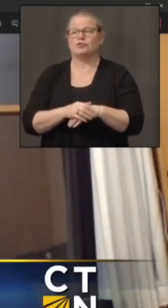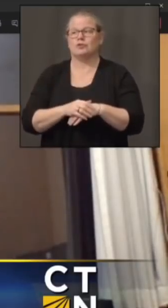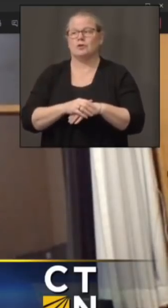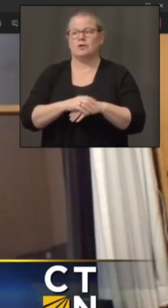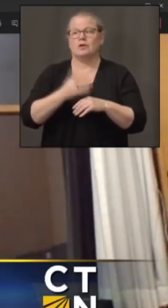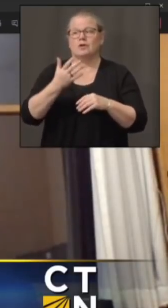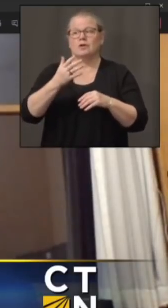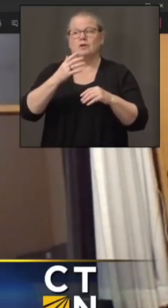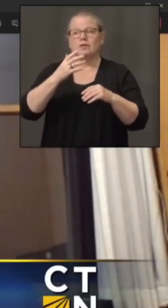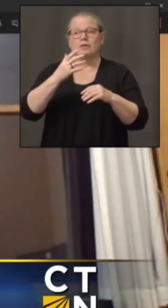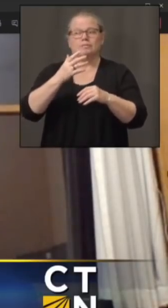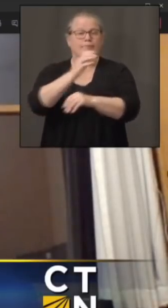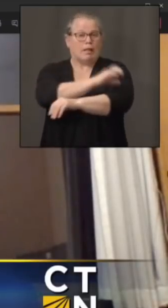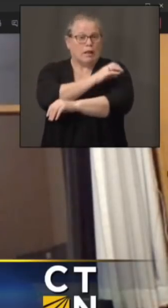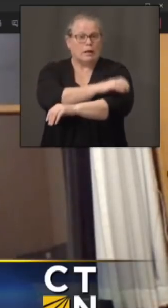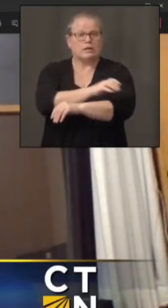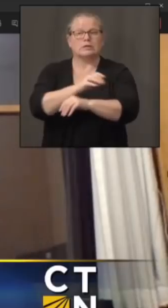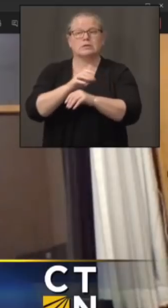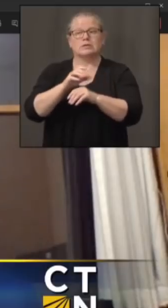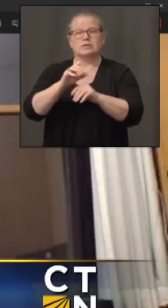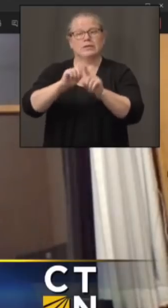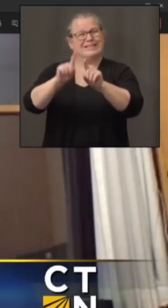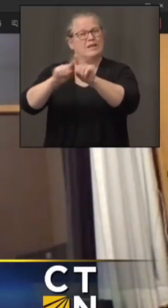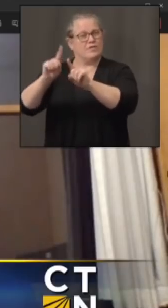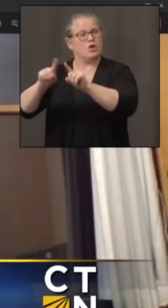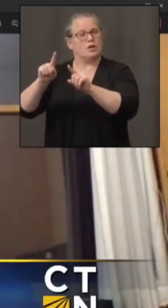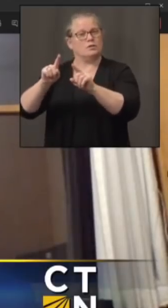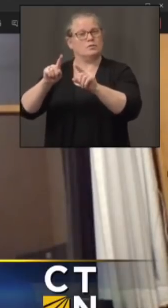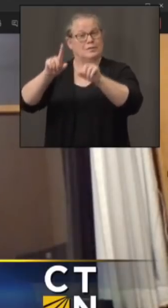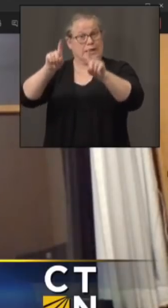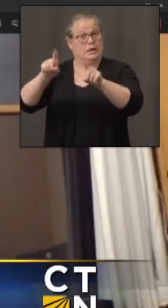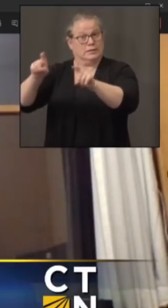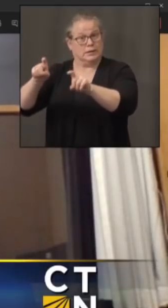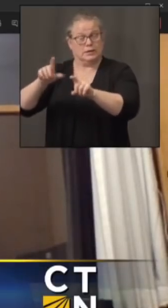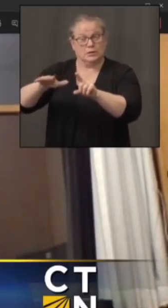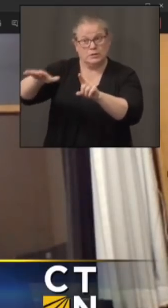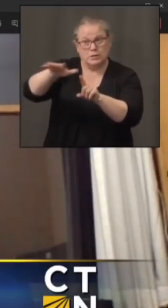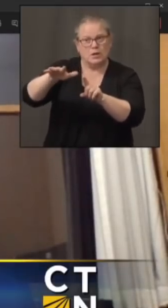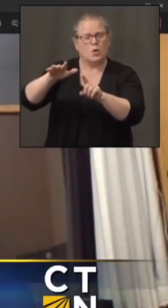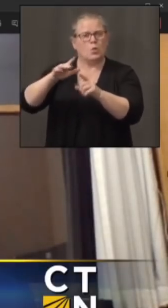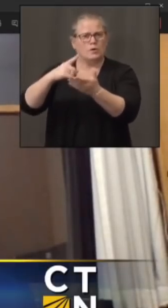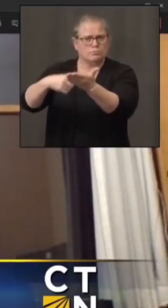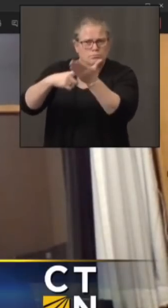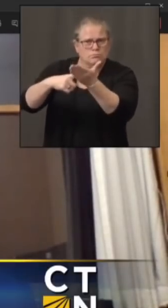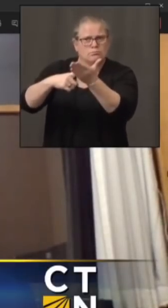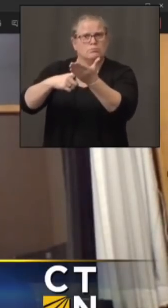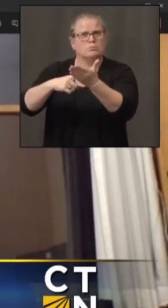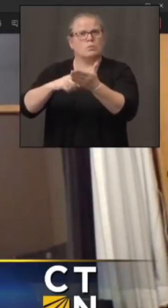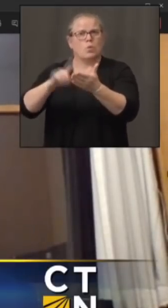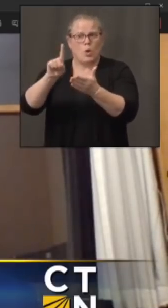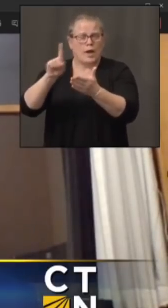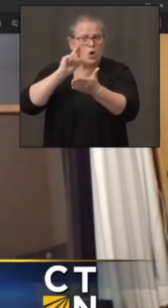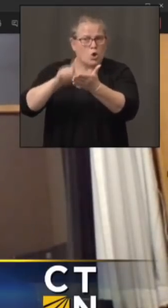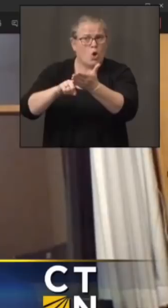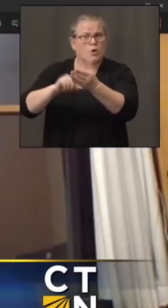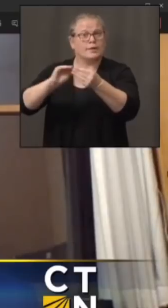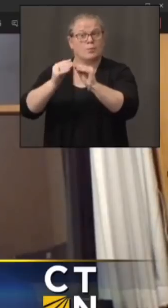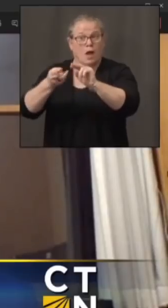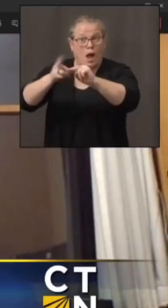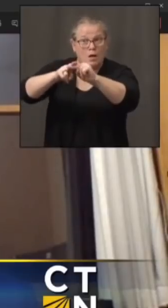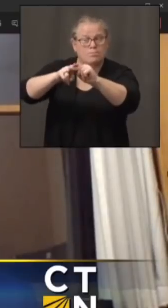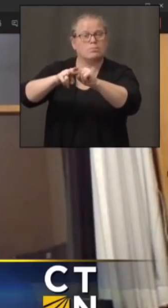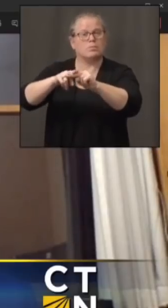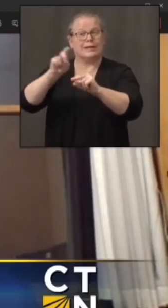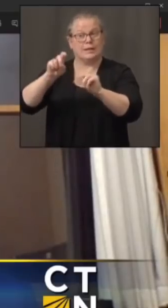actual testing. And we're working with them to identify where the needs are, where we're seeing increases, making sure we have